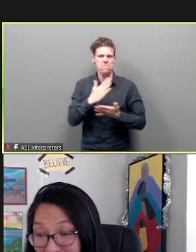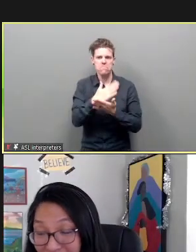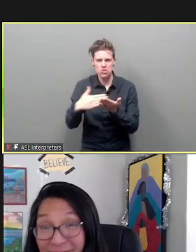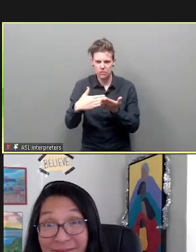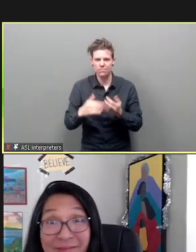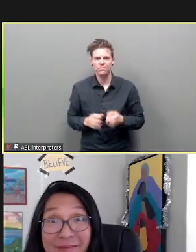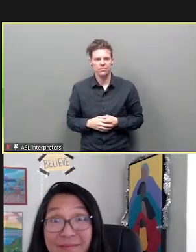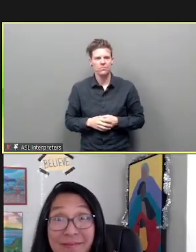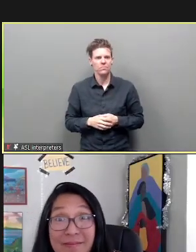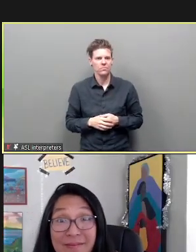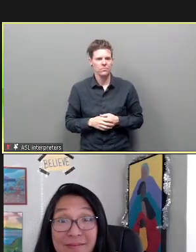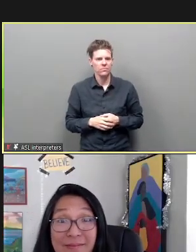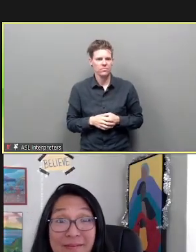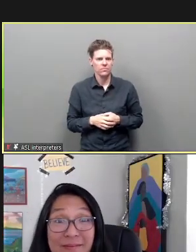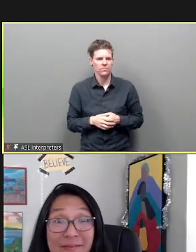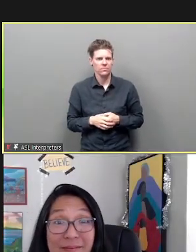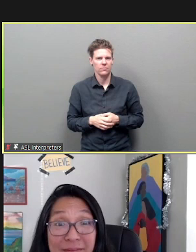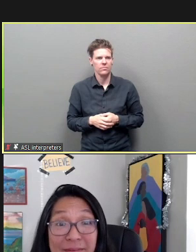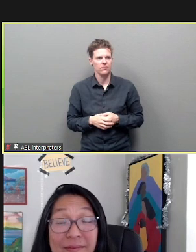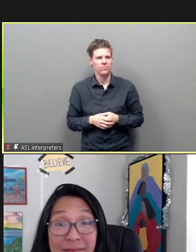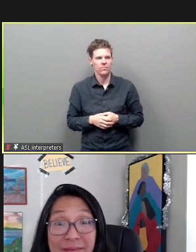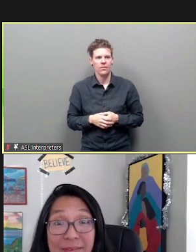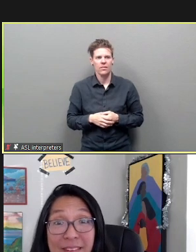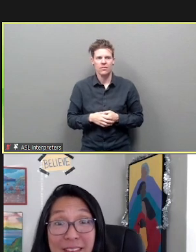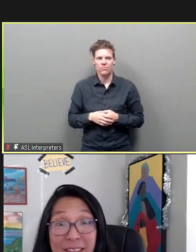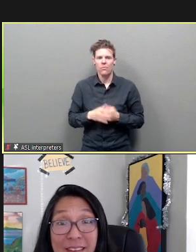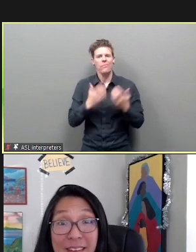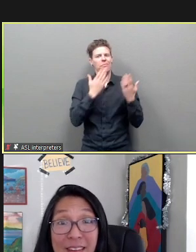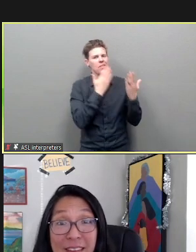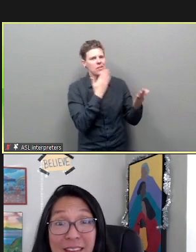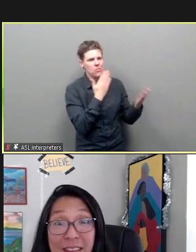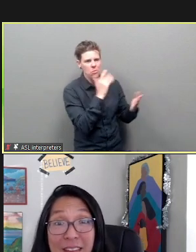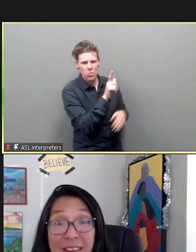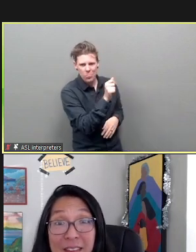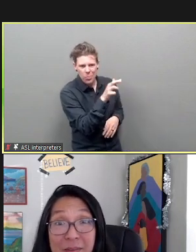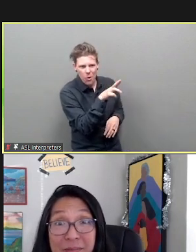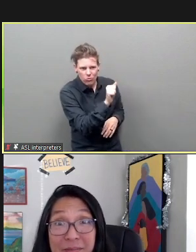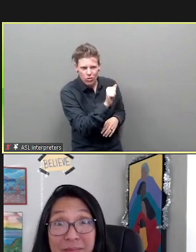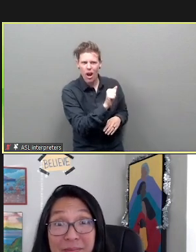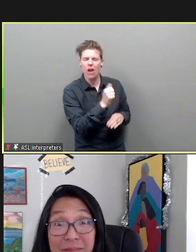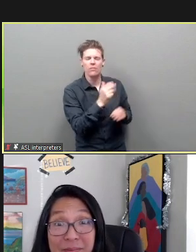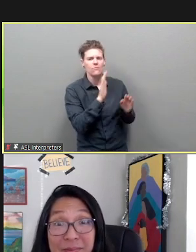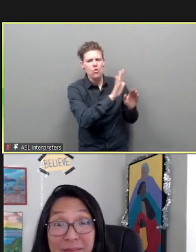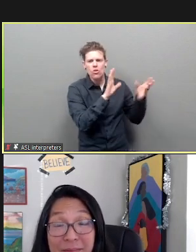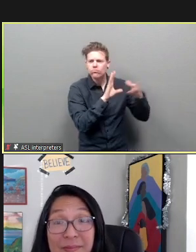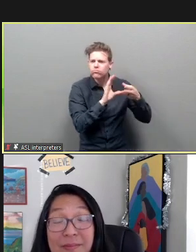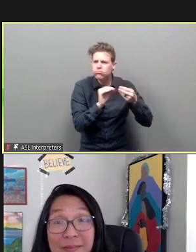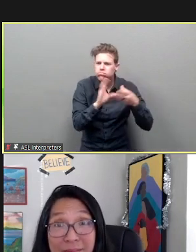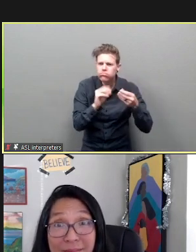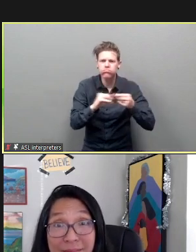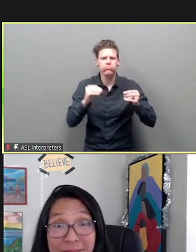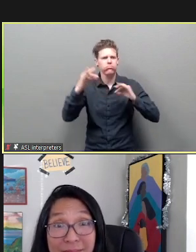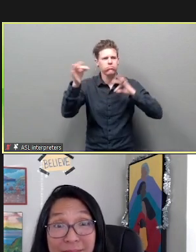Thanks so much, Laura. Thanks for your great work. Thanks for taking an impossible amount of information and putting it into a single page